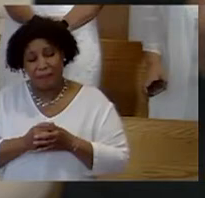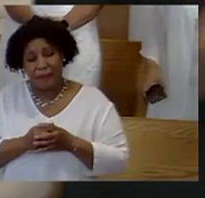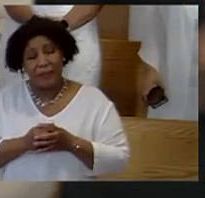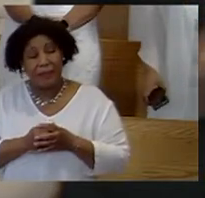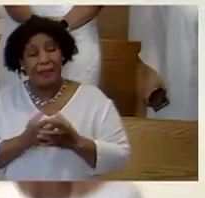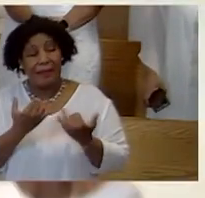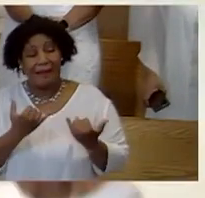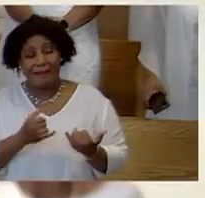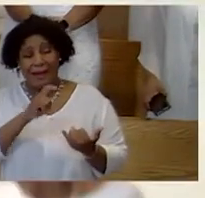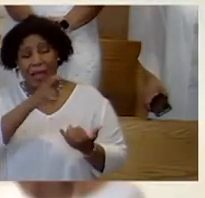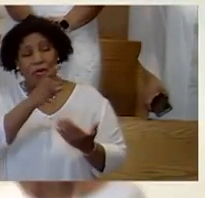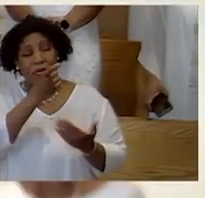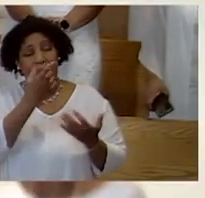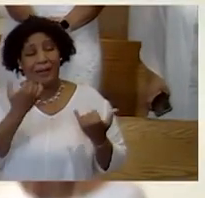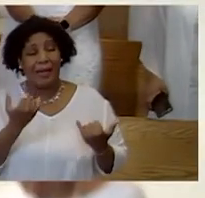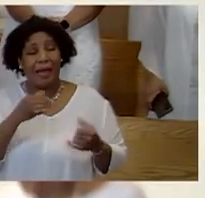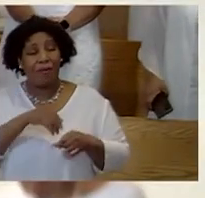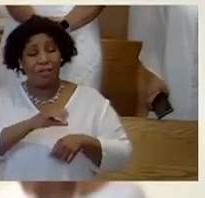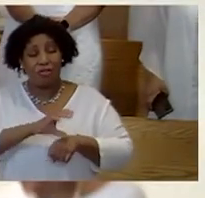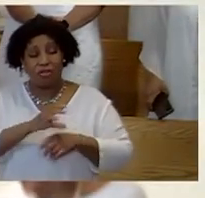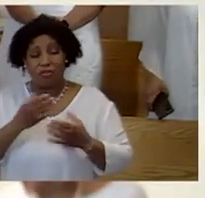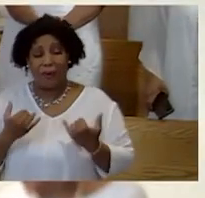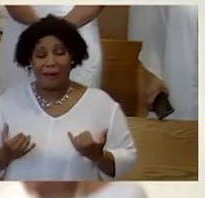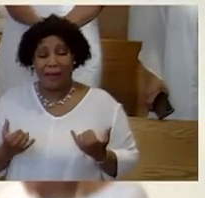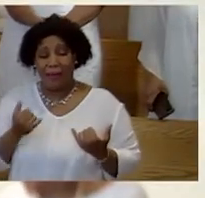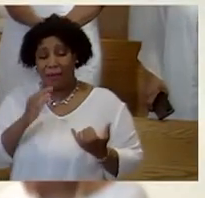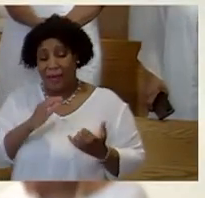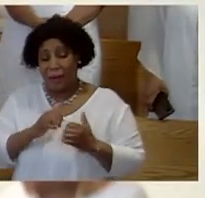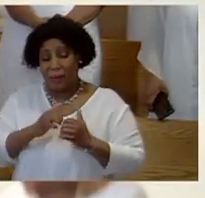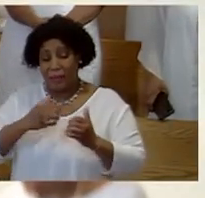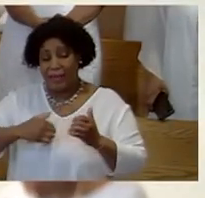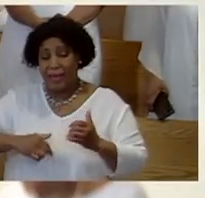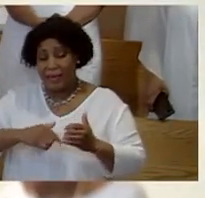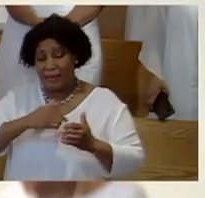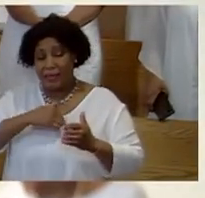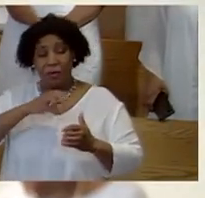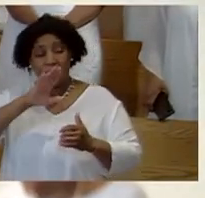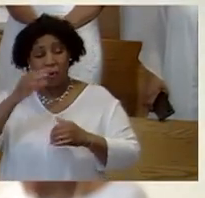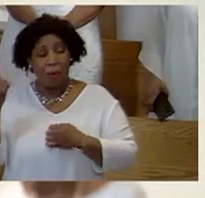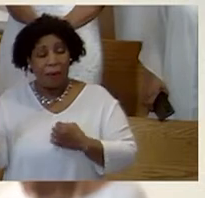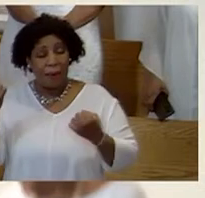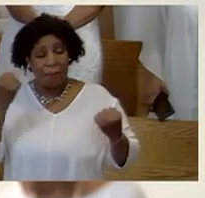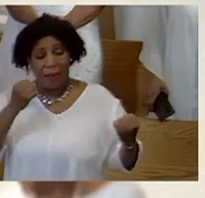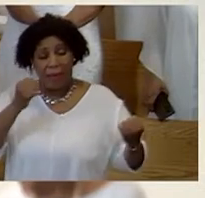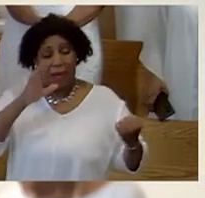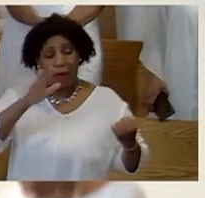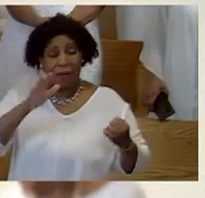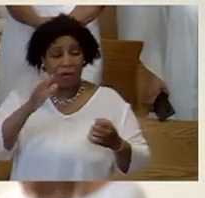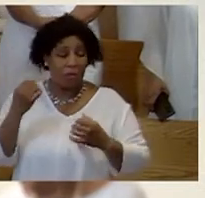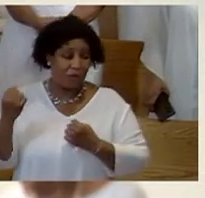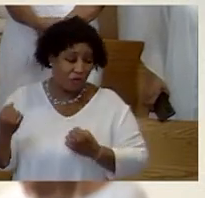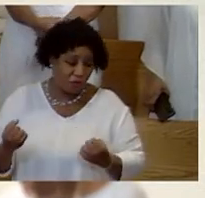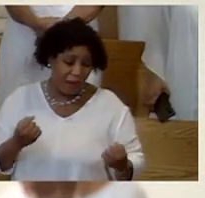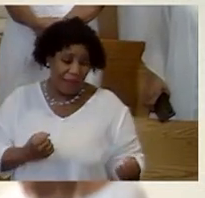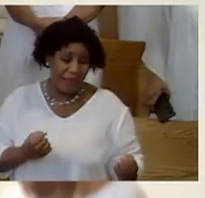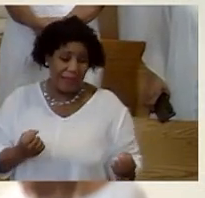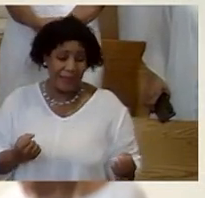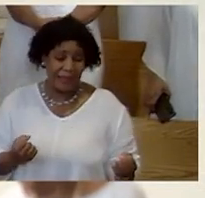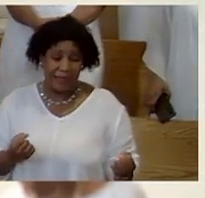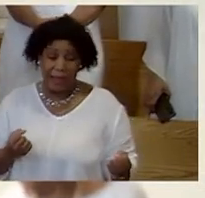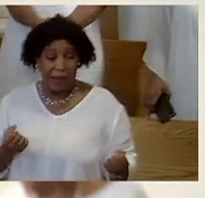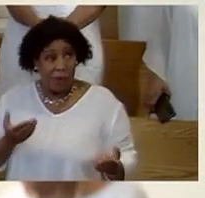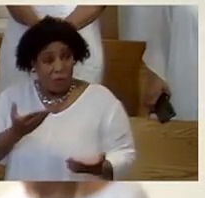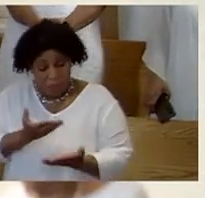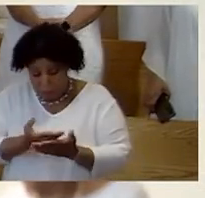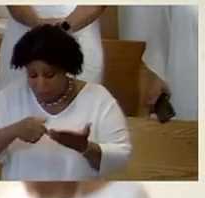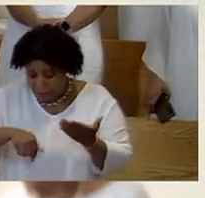need you now. We need you in the house, oh Lord God, with us. We need your power. We need your strength. I know we made it